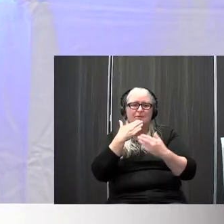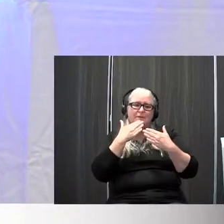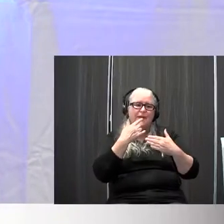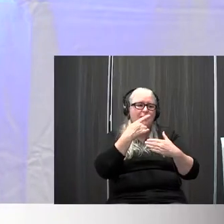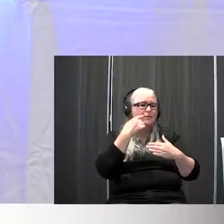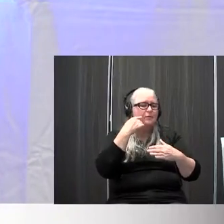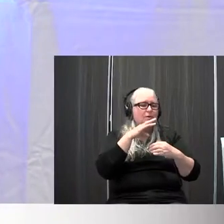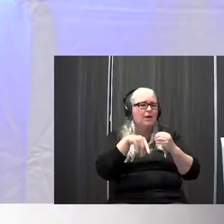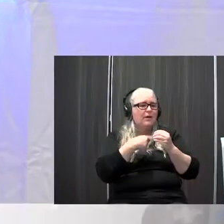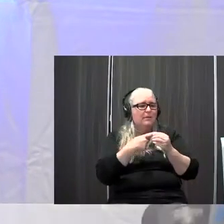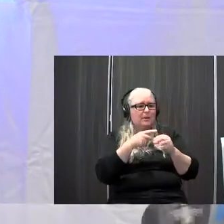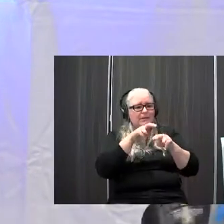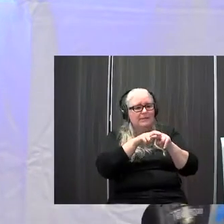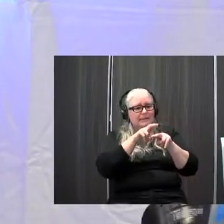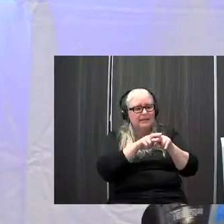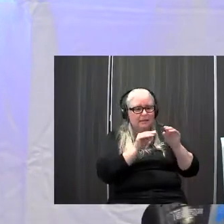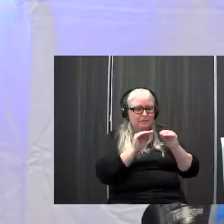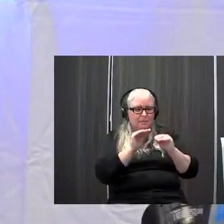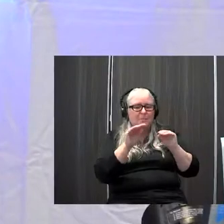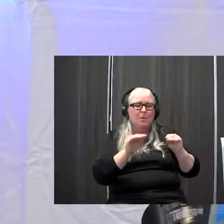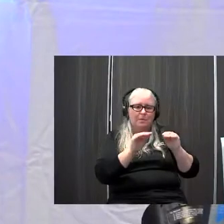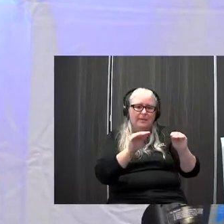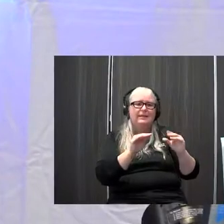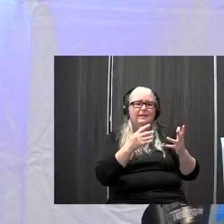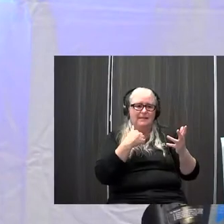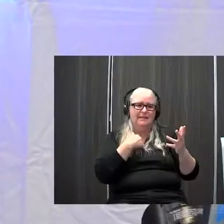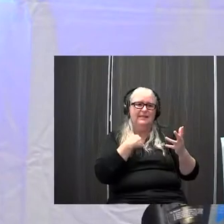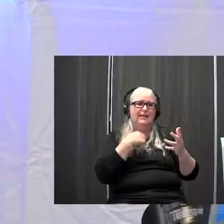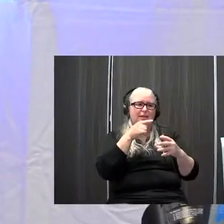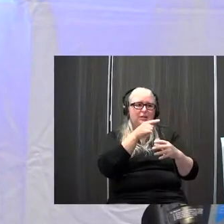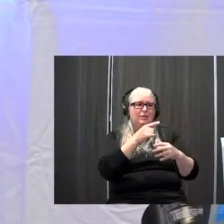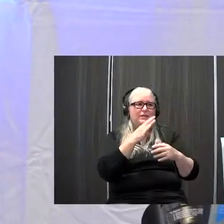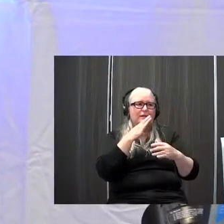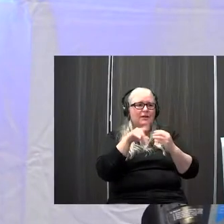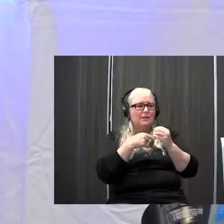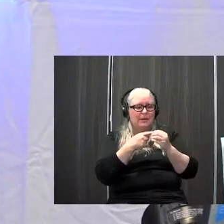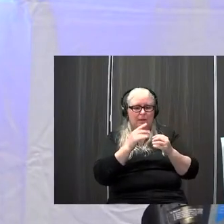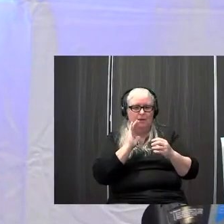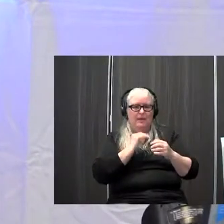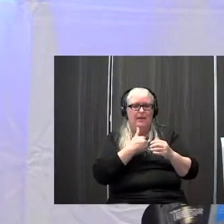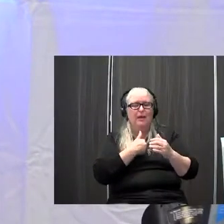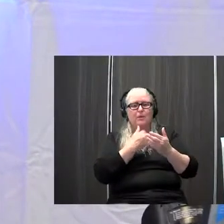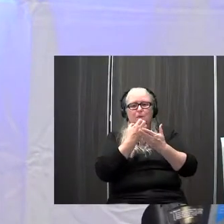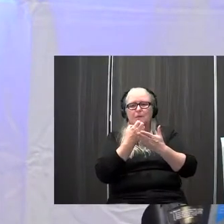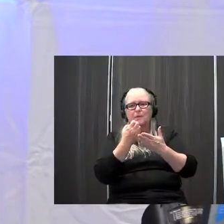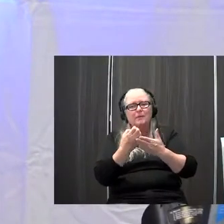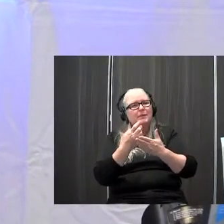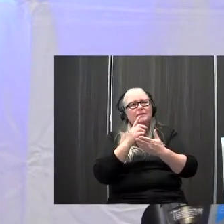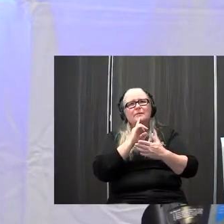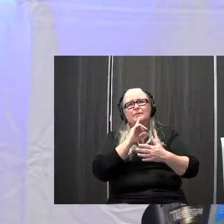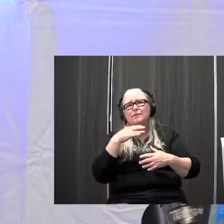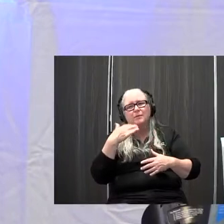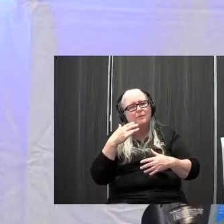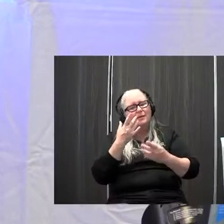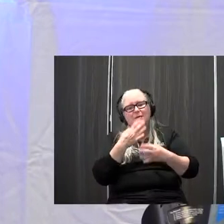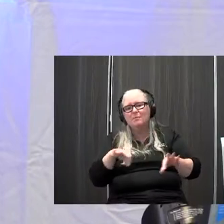mobility assistive technology as Missy said this equipment is just so critical there's a